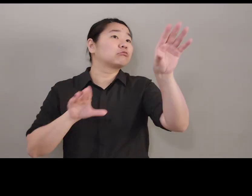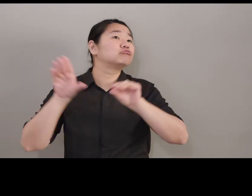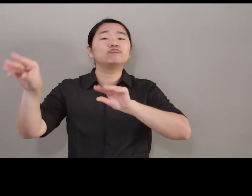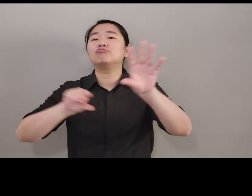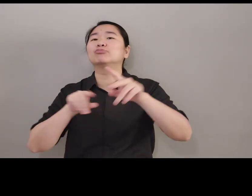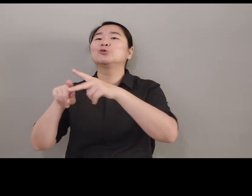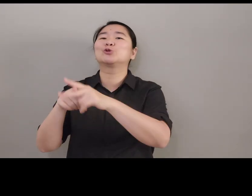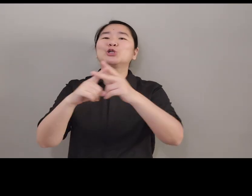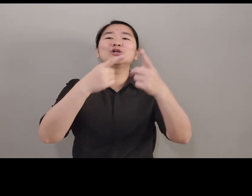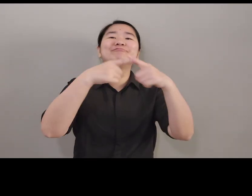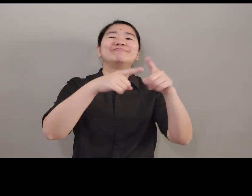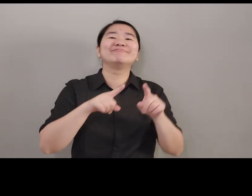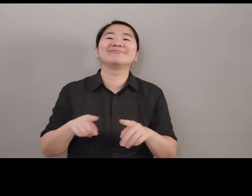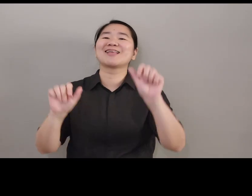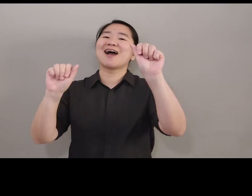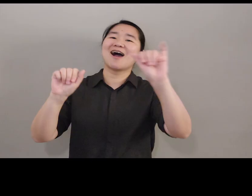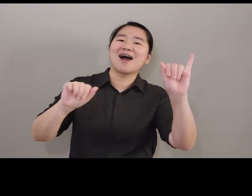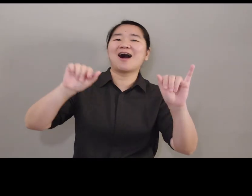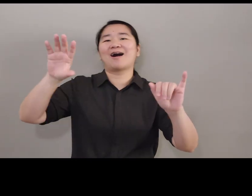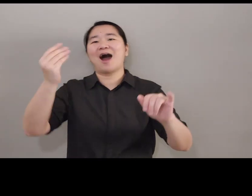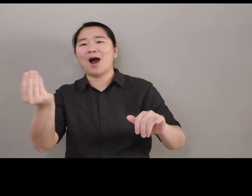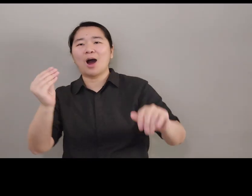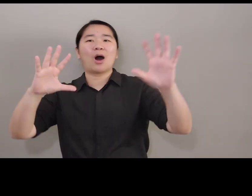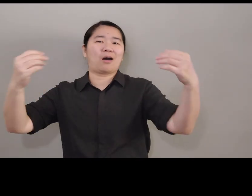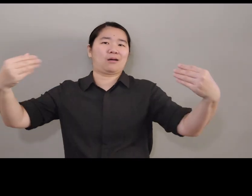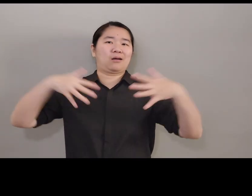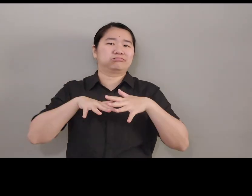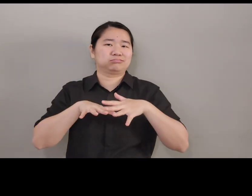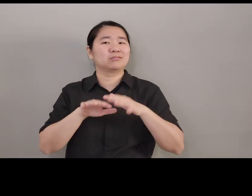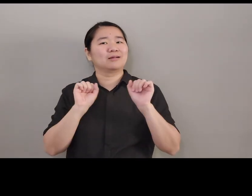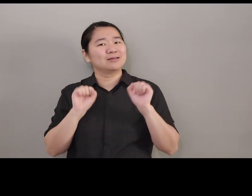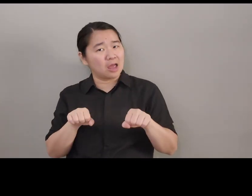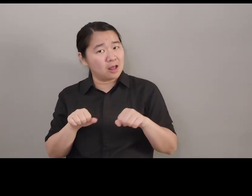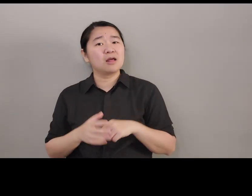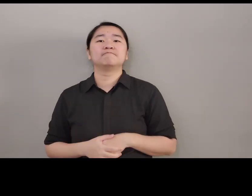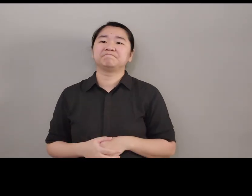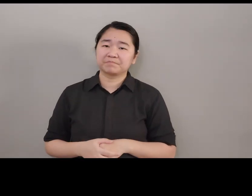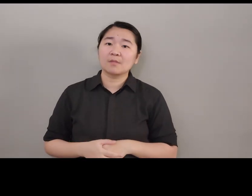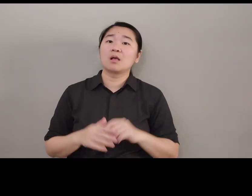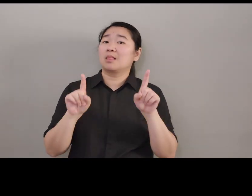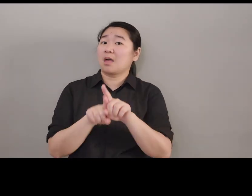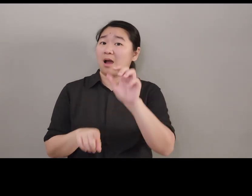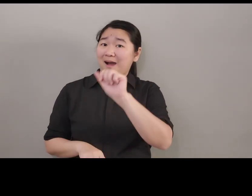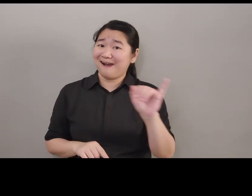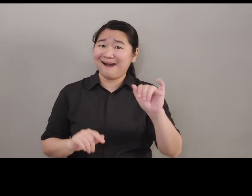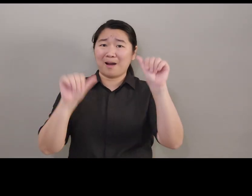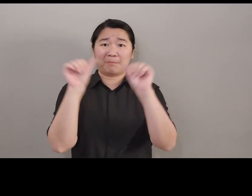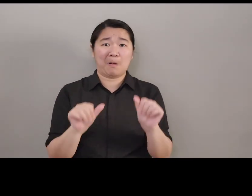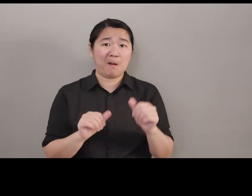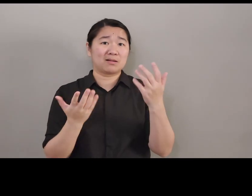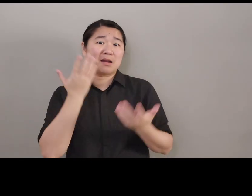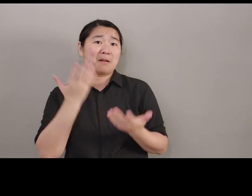conversation is very different for organizations. They're not going to allow every AI model into their organization. We're going to have to pick, we're going to have